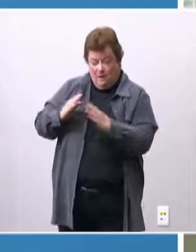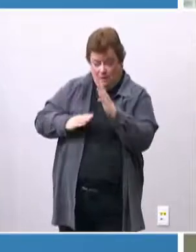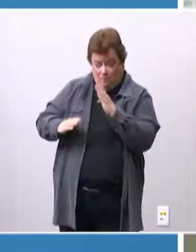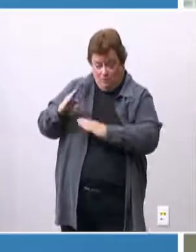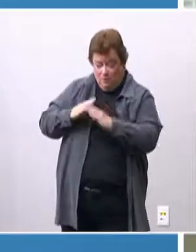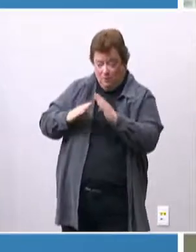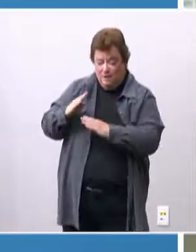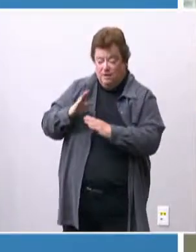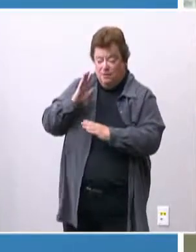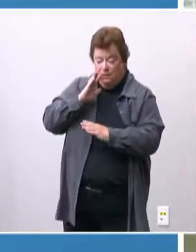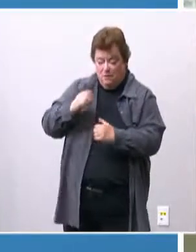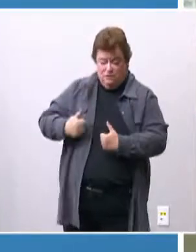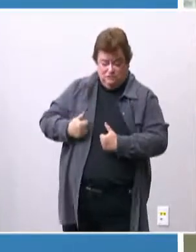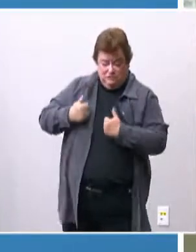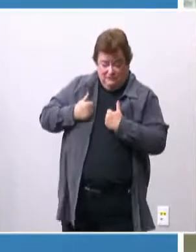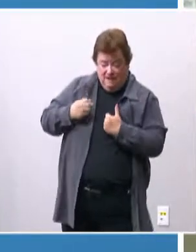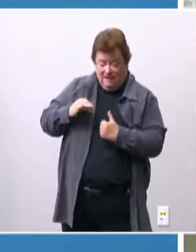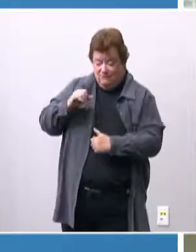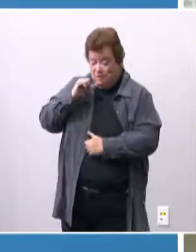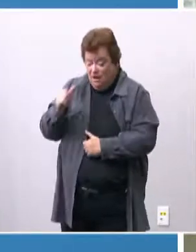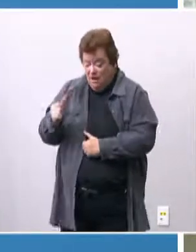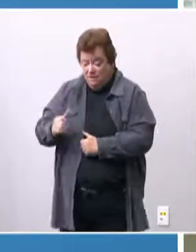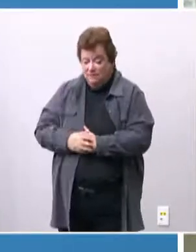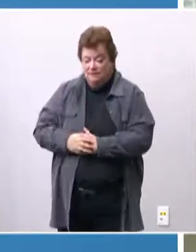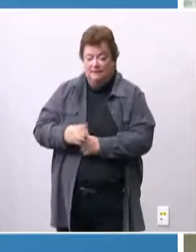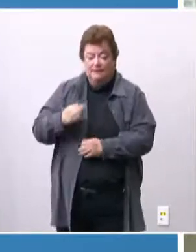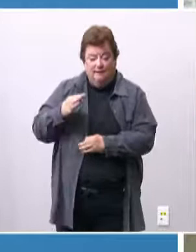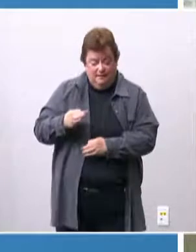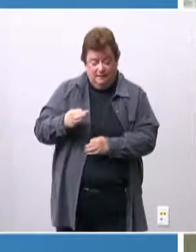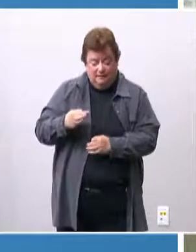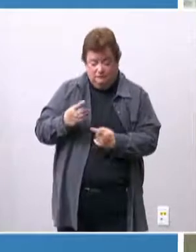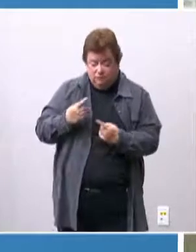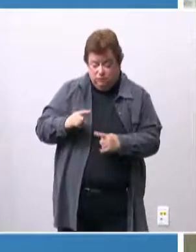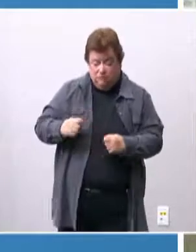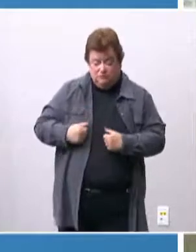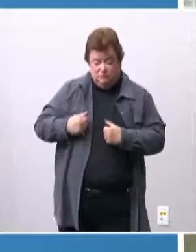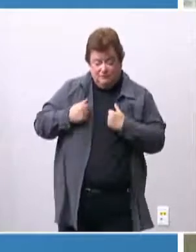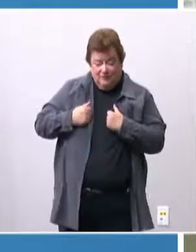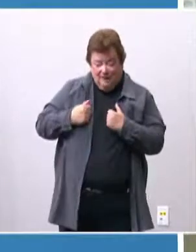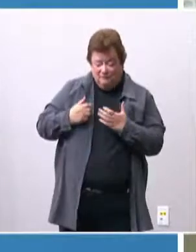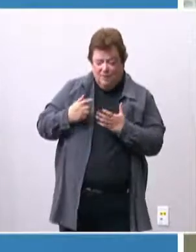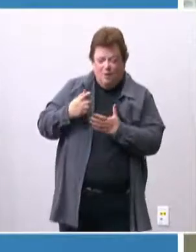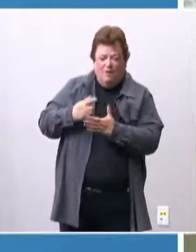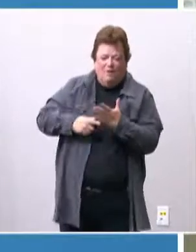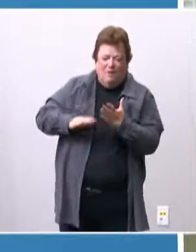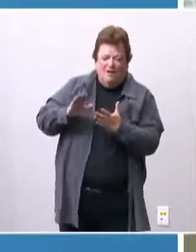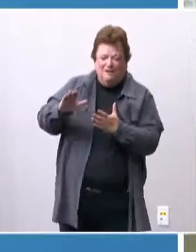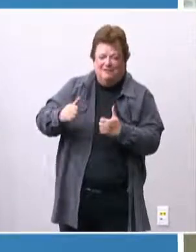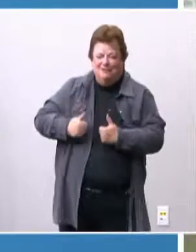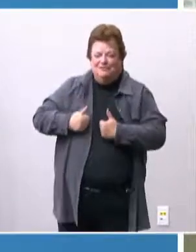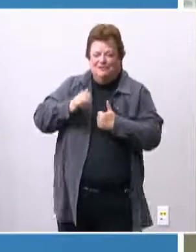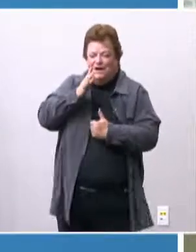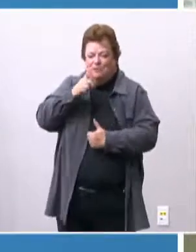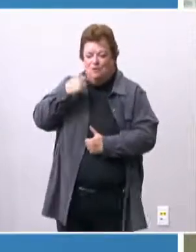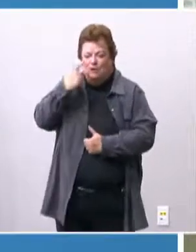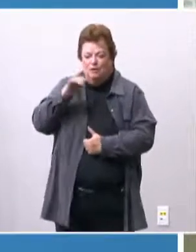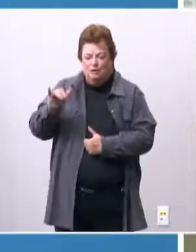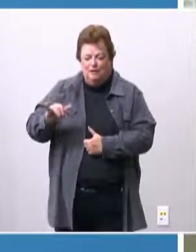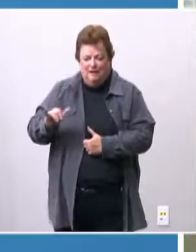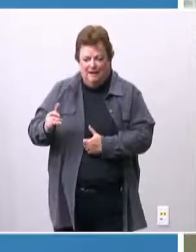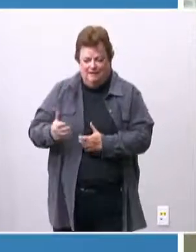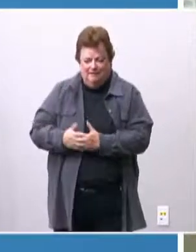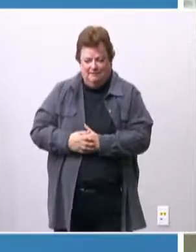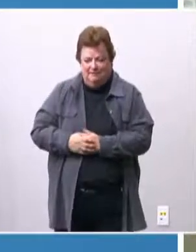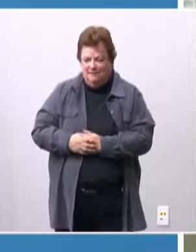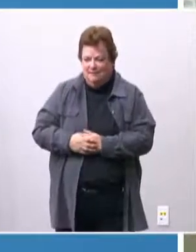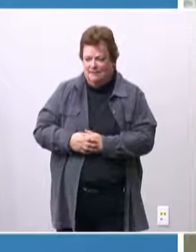going to survive, and if they do survive, truly what that's going to look like, given that we have 2 years of information